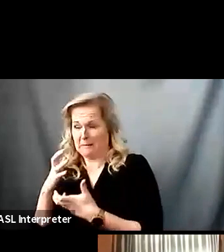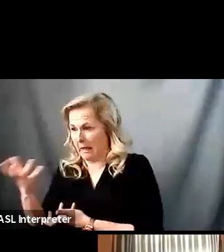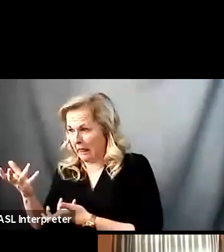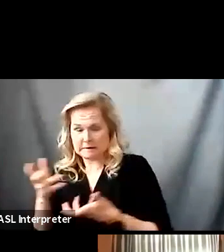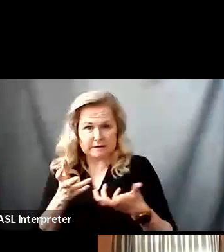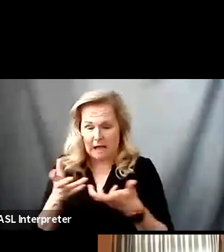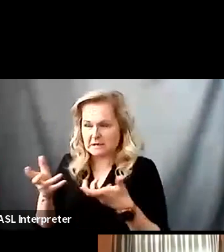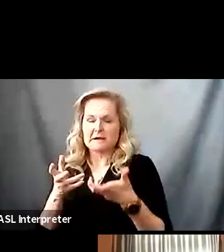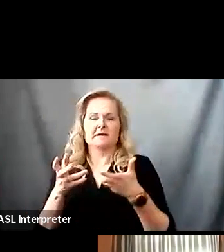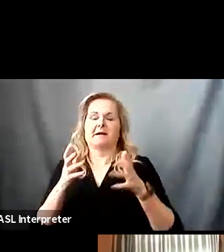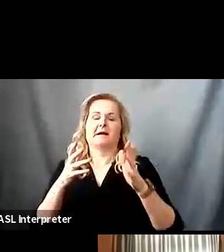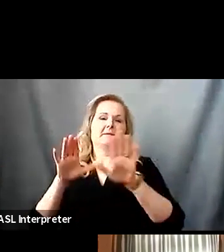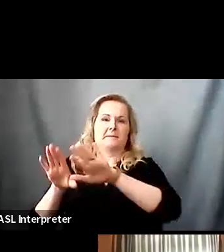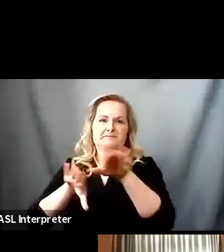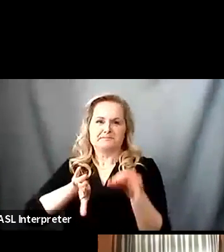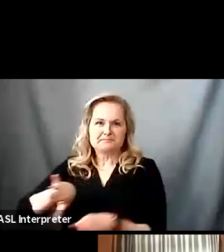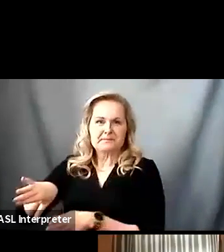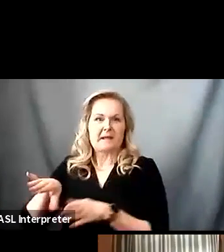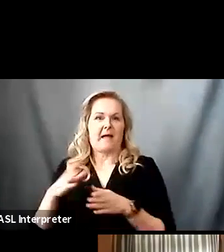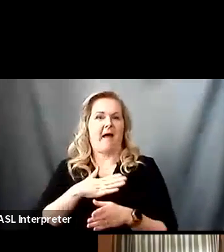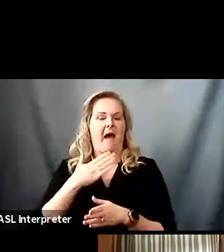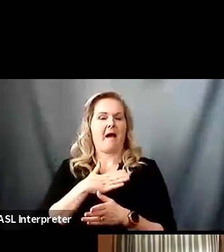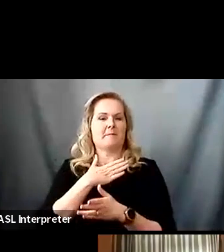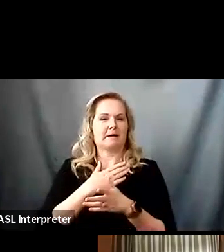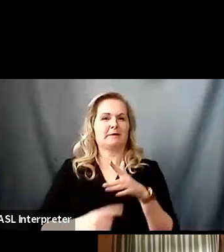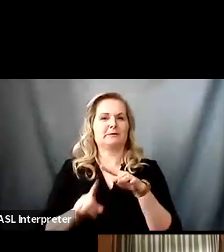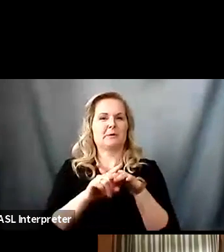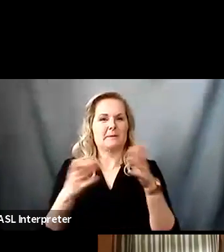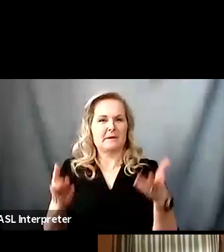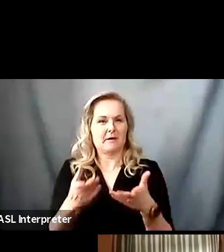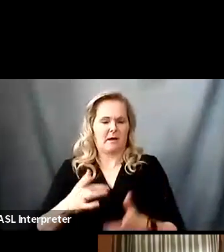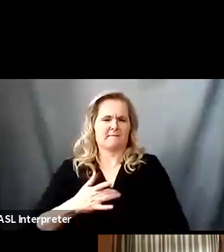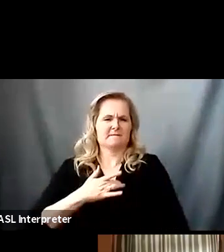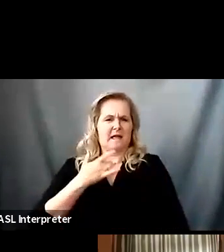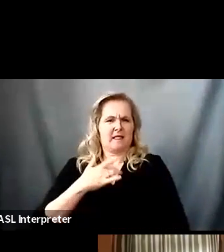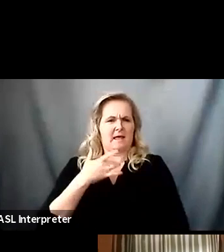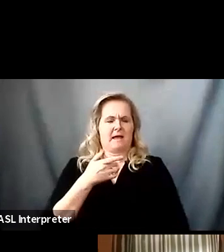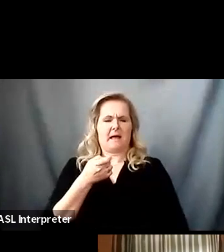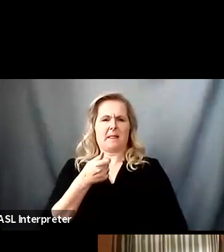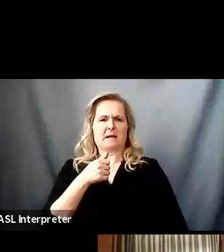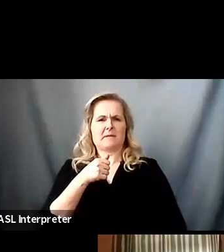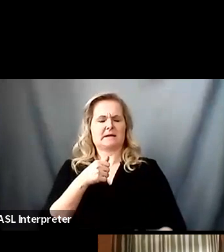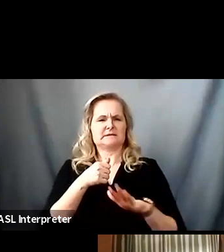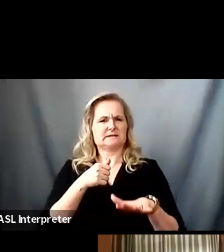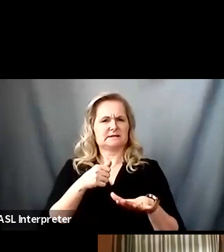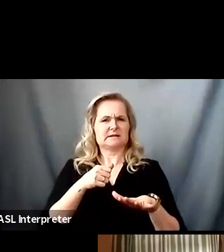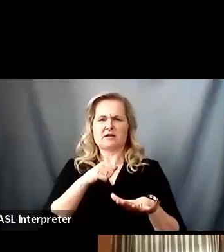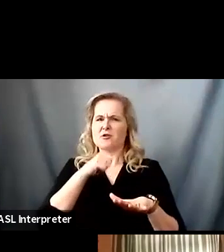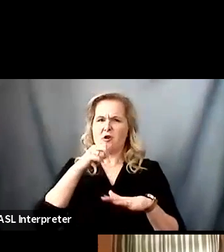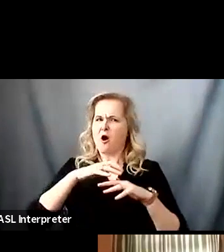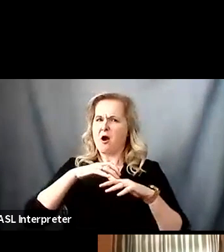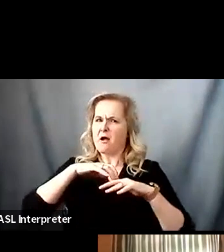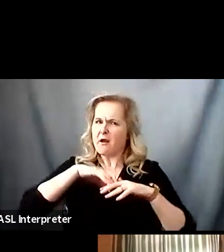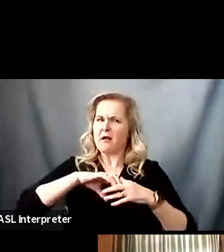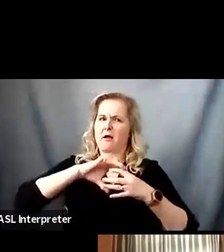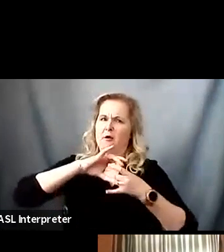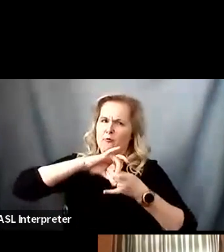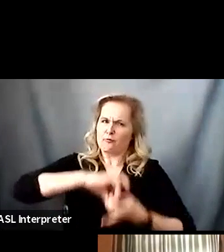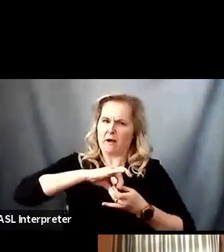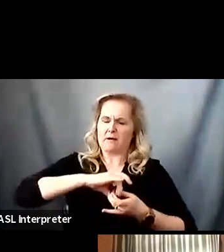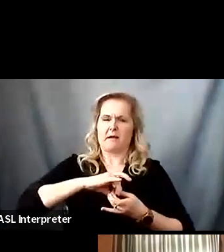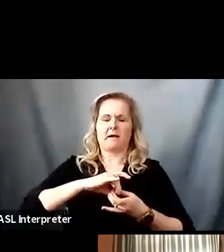I'm really glad to be here, and I'm feeling a little bit ungrounded, and so grateful for the opportunity